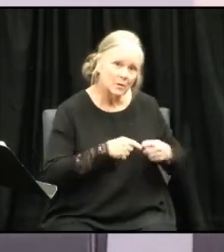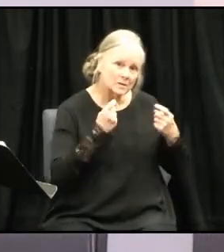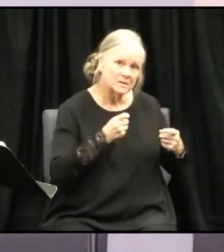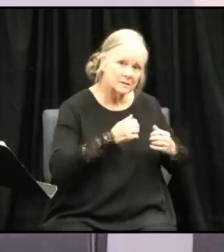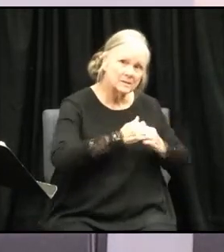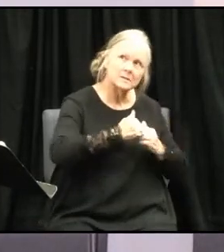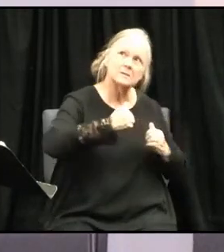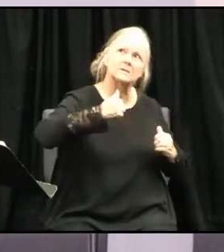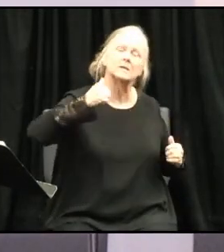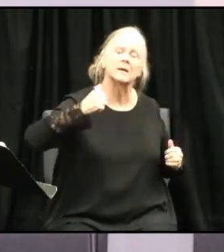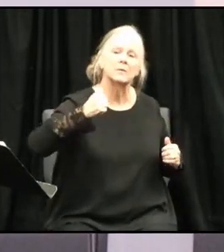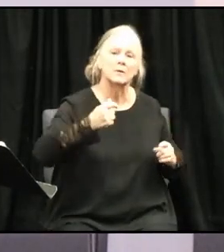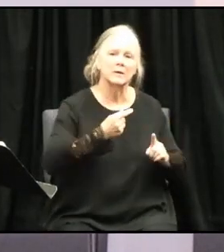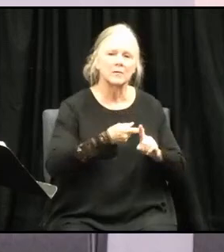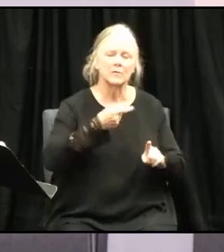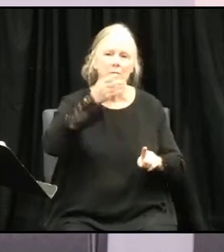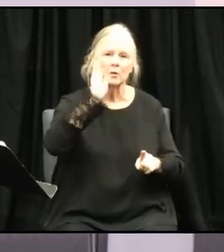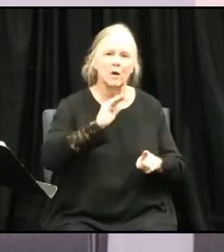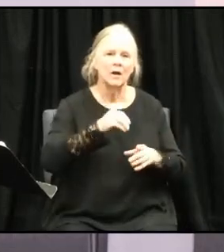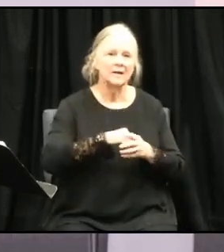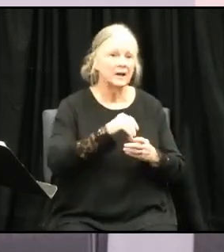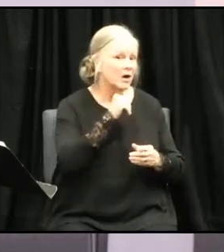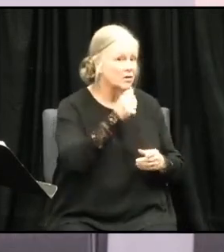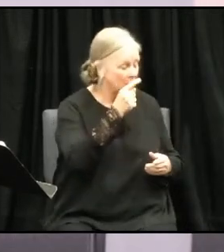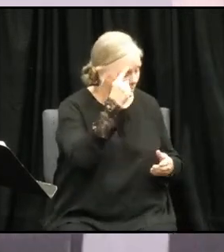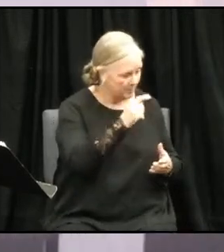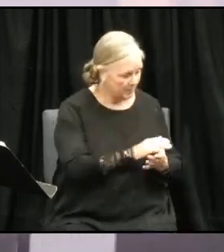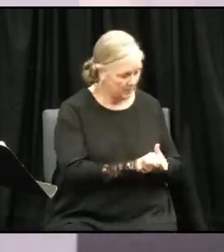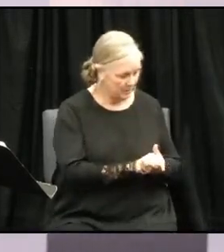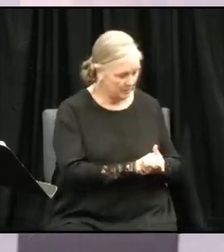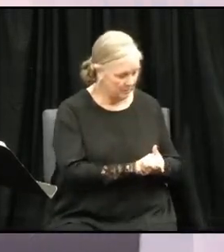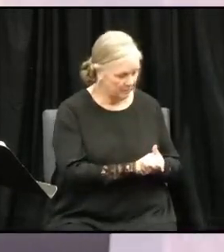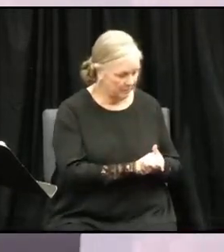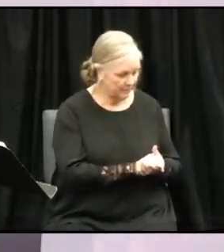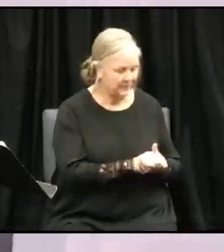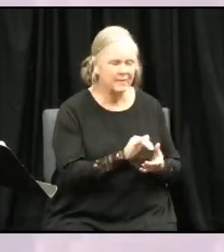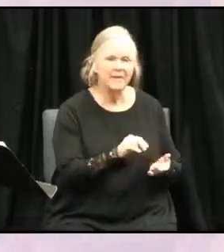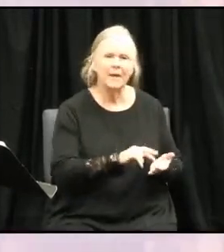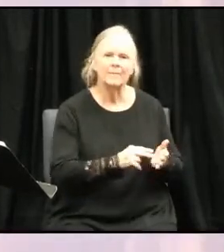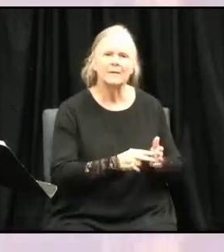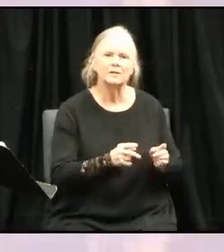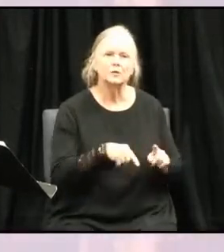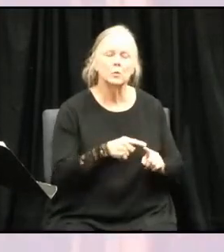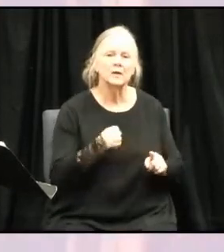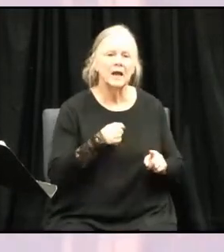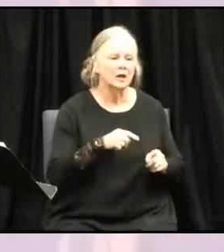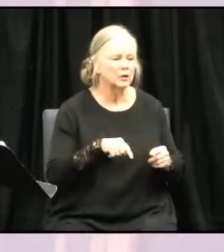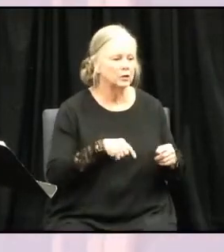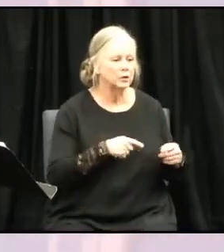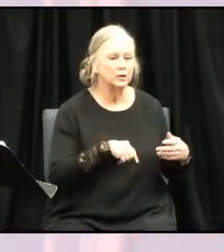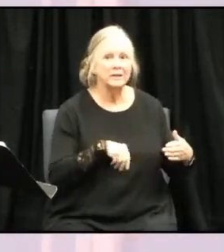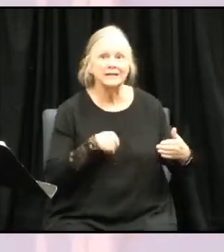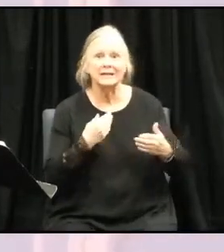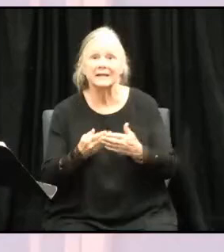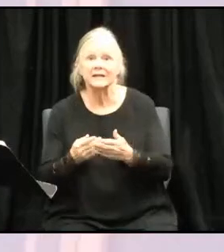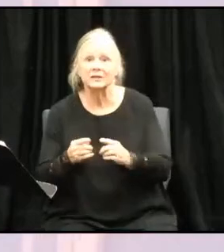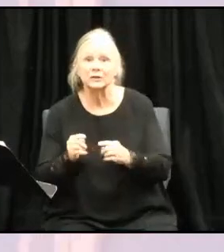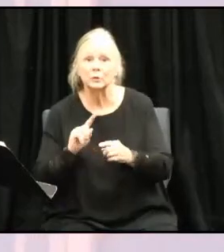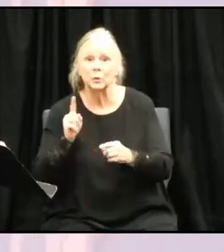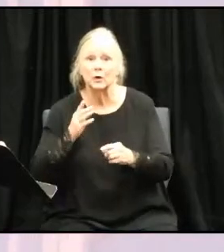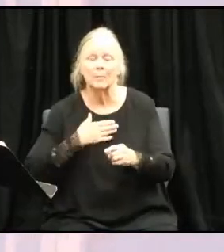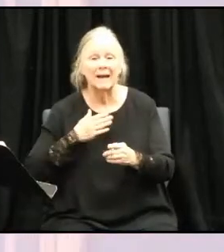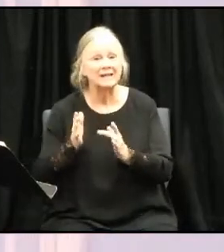our unbelief, which means when I could not get to where my Jesus was, he came to